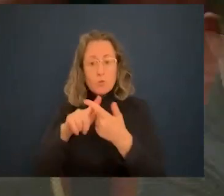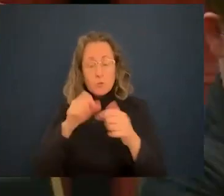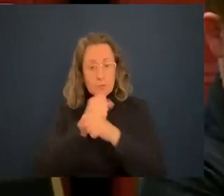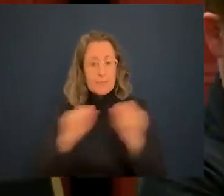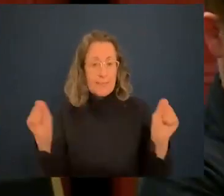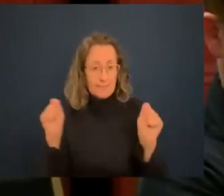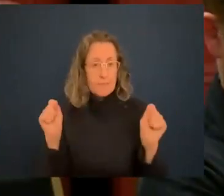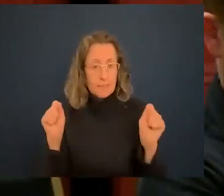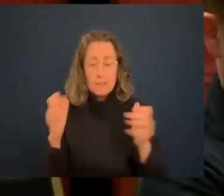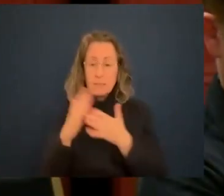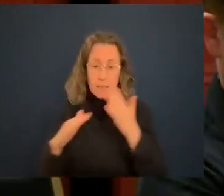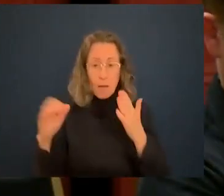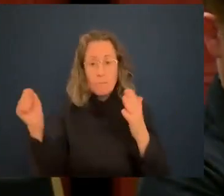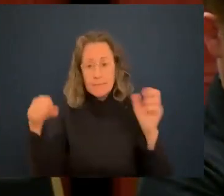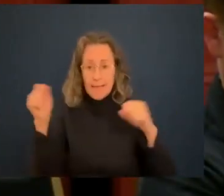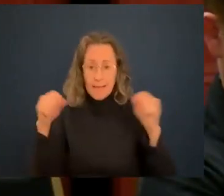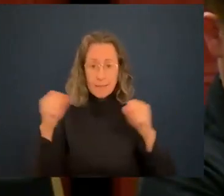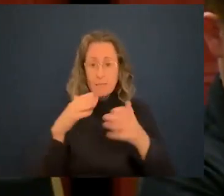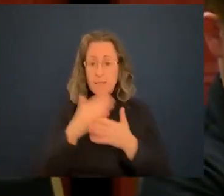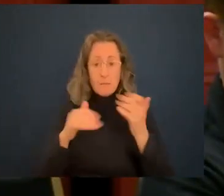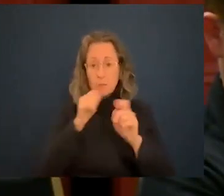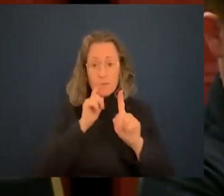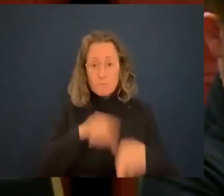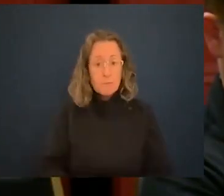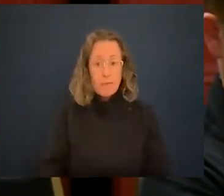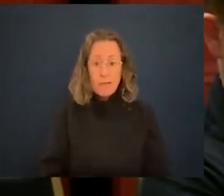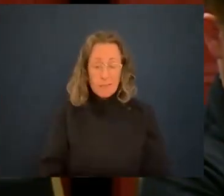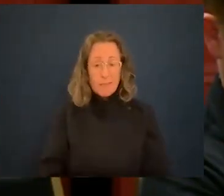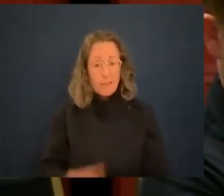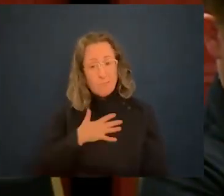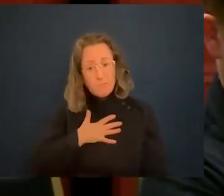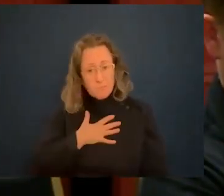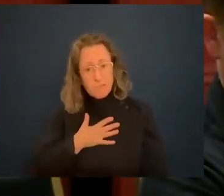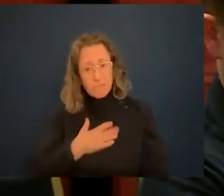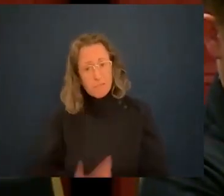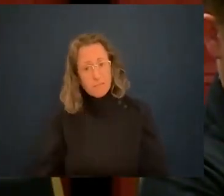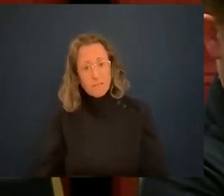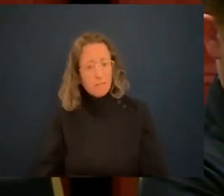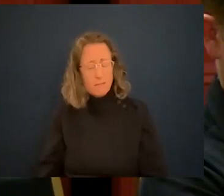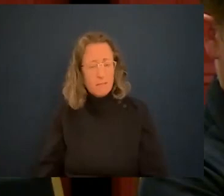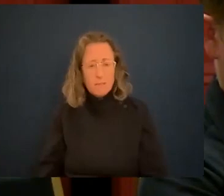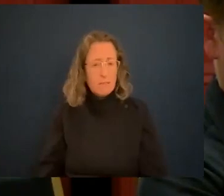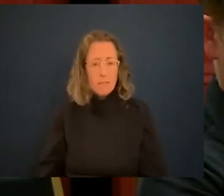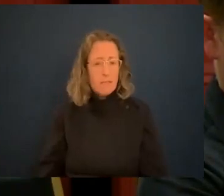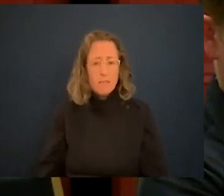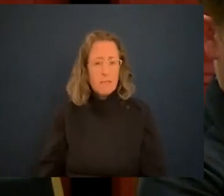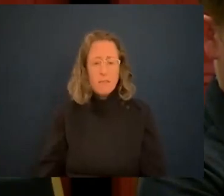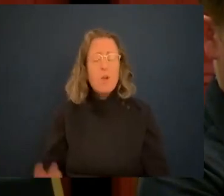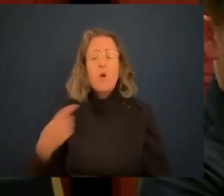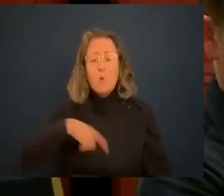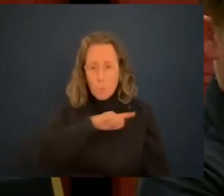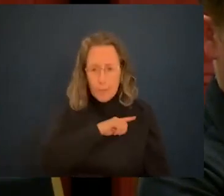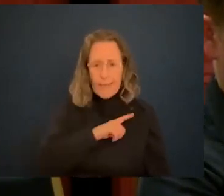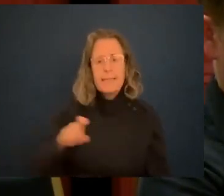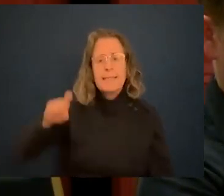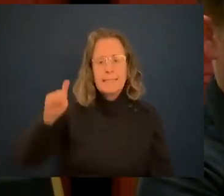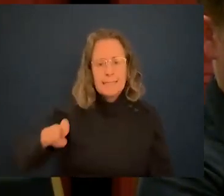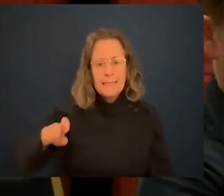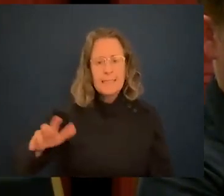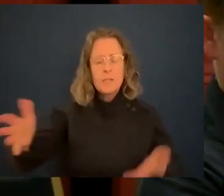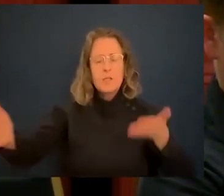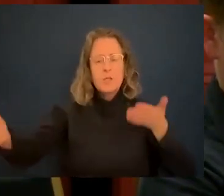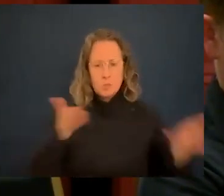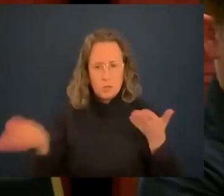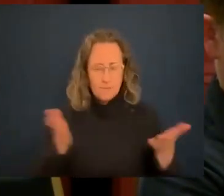so some are saying yes and some are actually not responding to that which is a little disheartening resources are needed change is